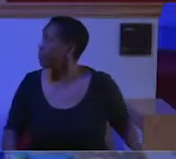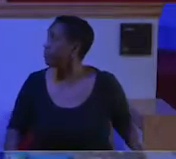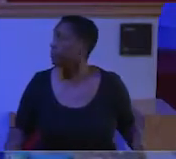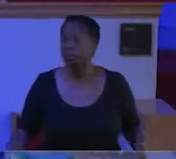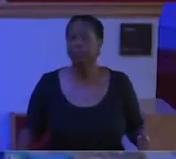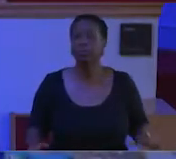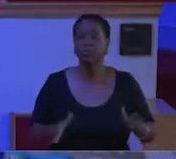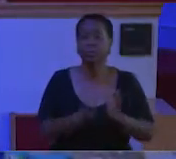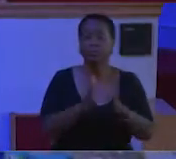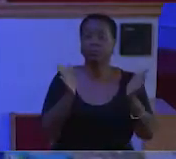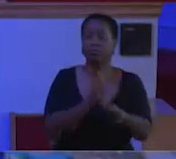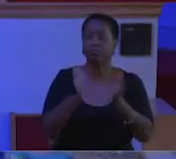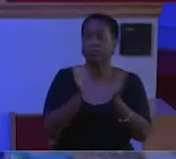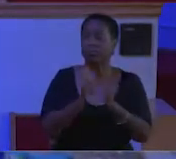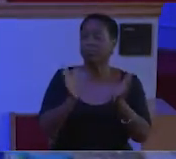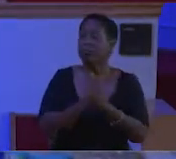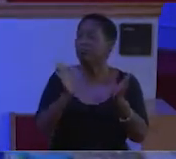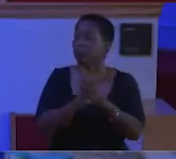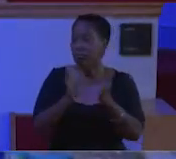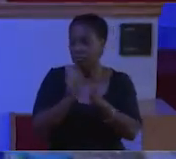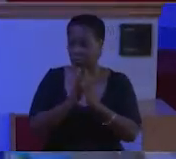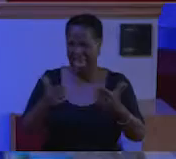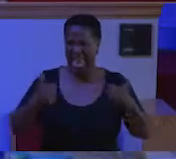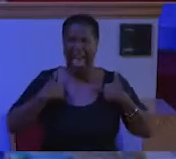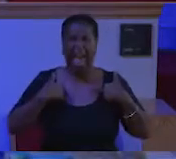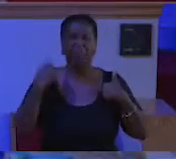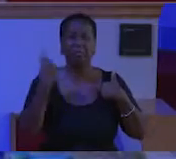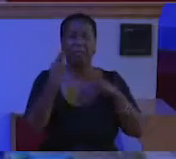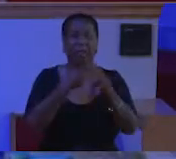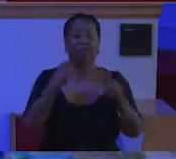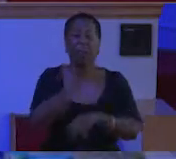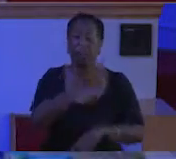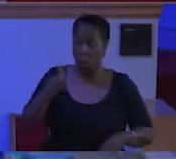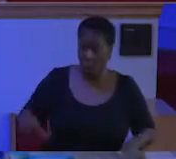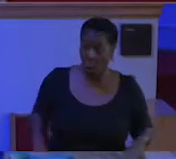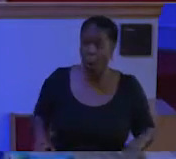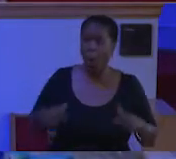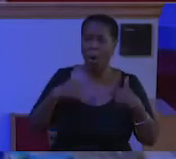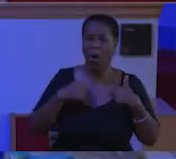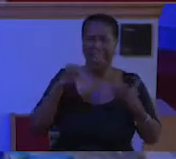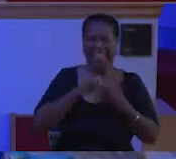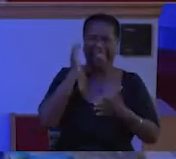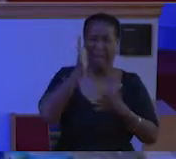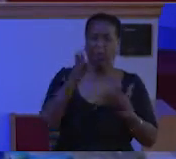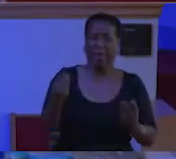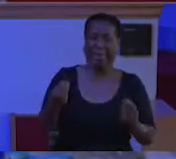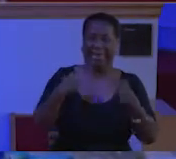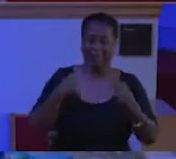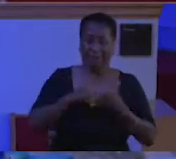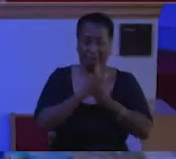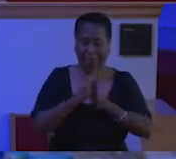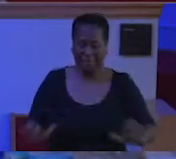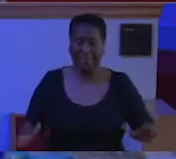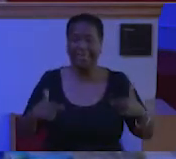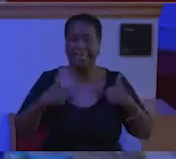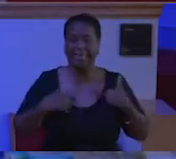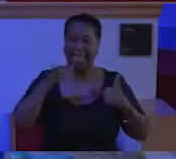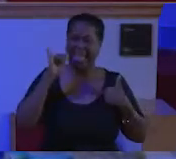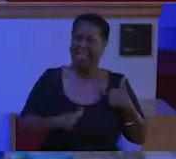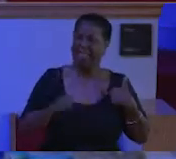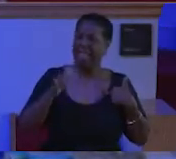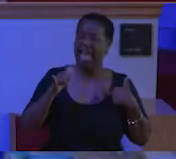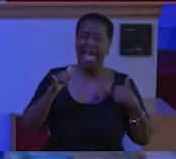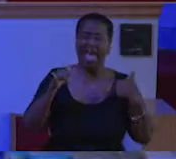Have you got something from the Lord that'll give you that peace that passes